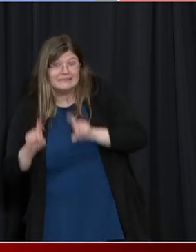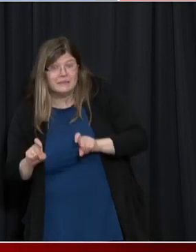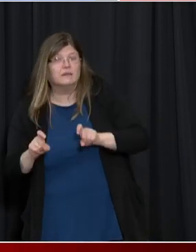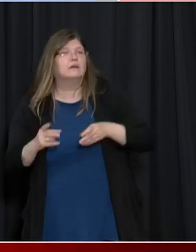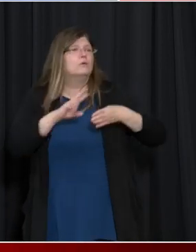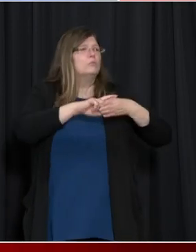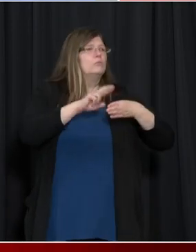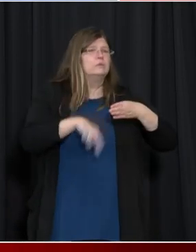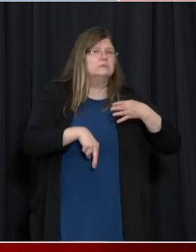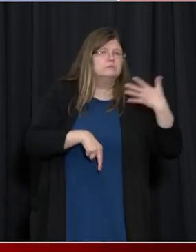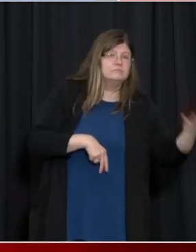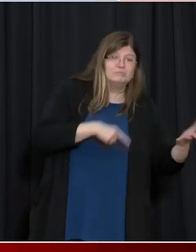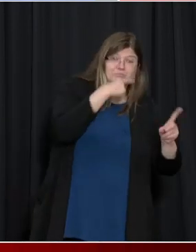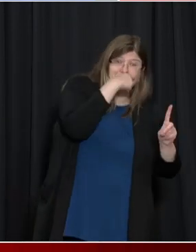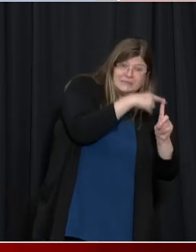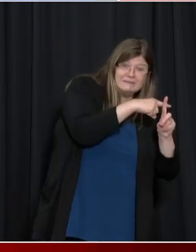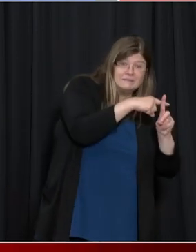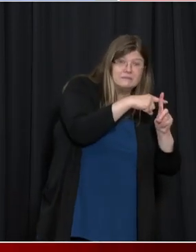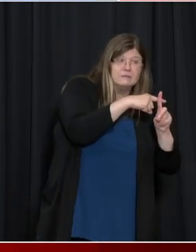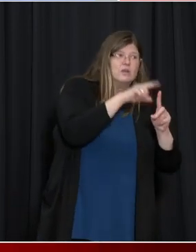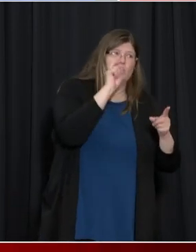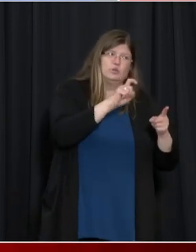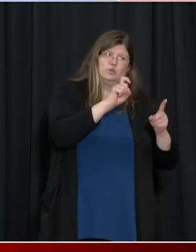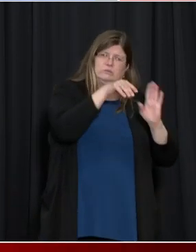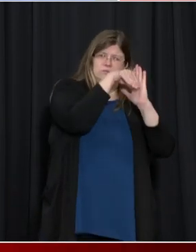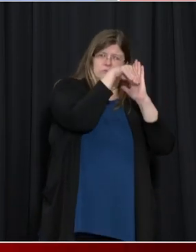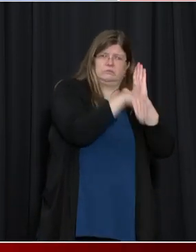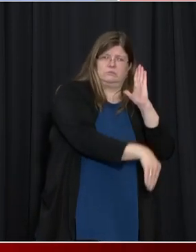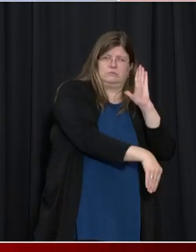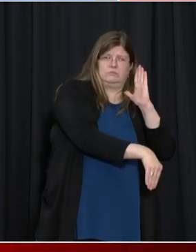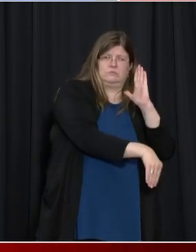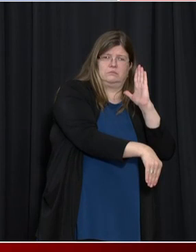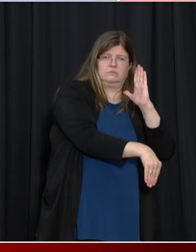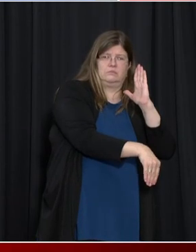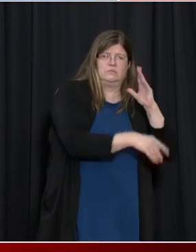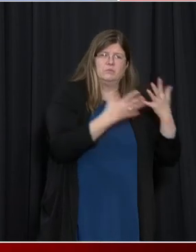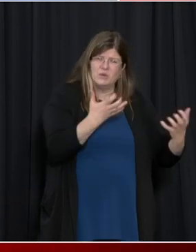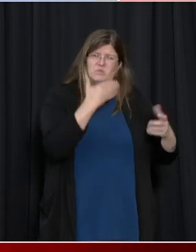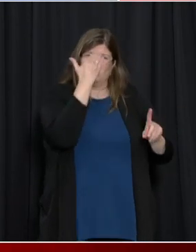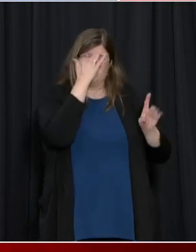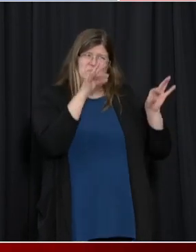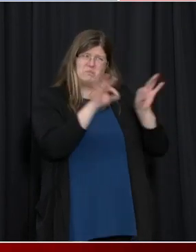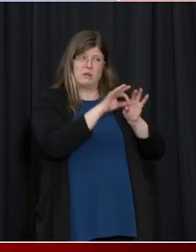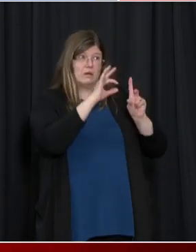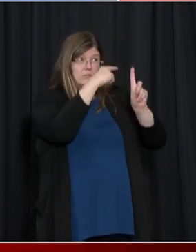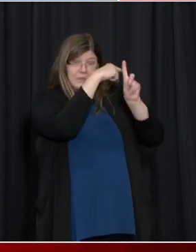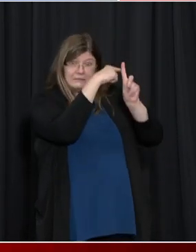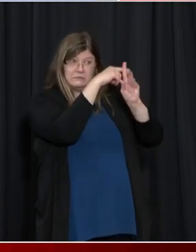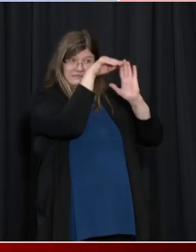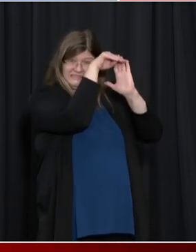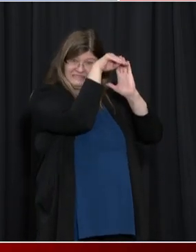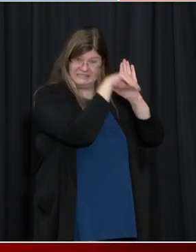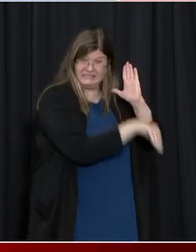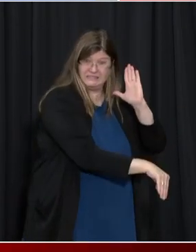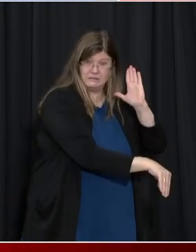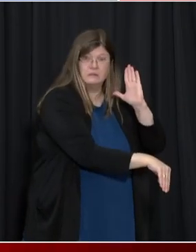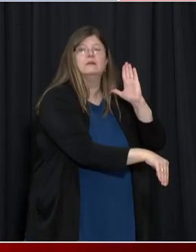phase. So those are the types of metrics that become more important as you move through your phases of